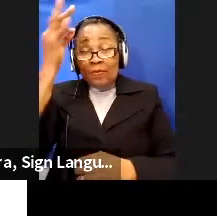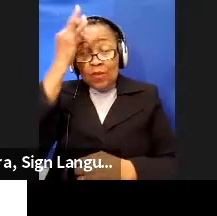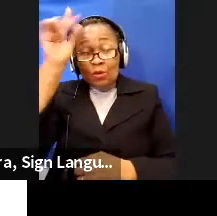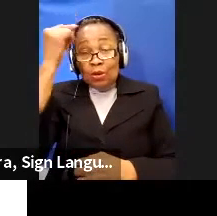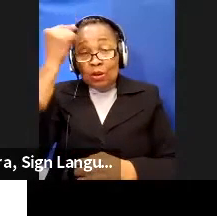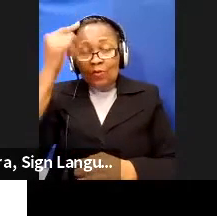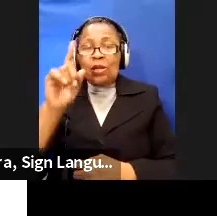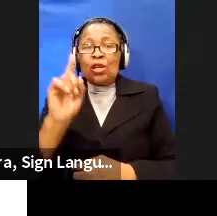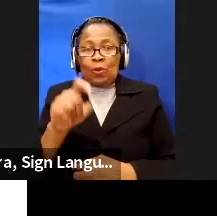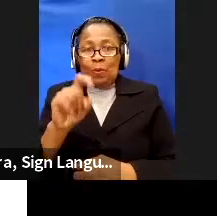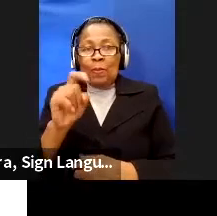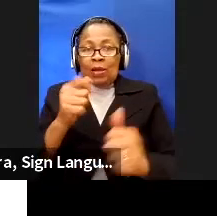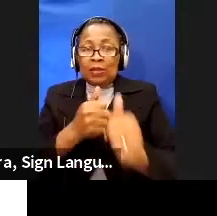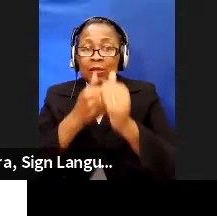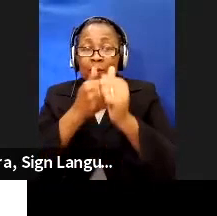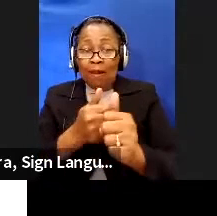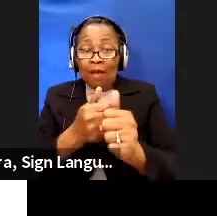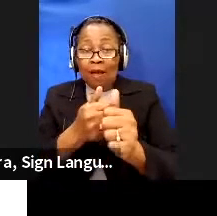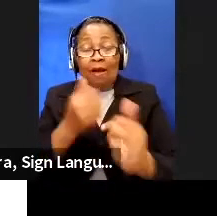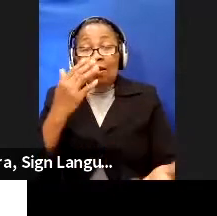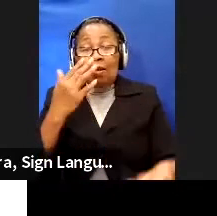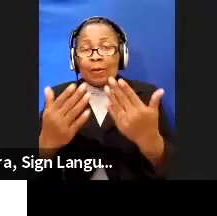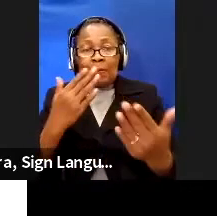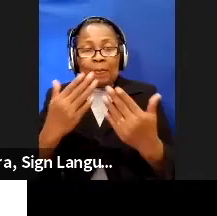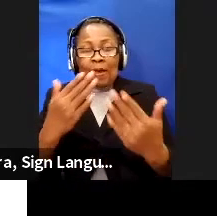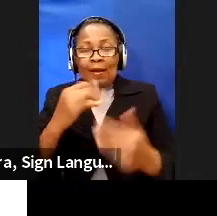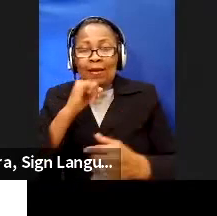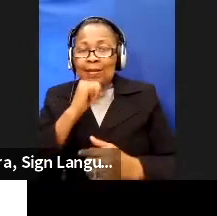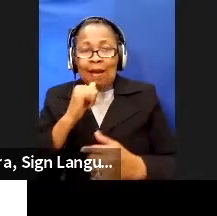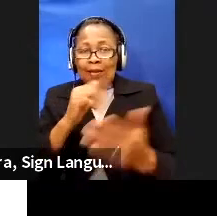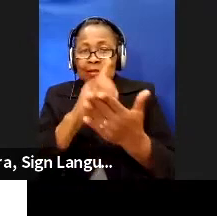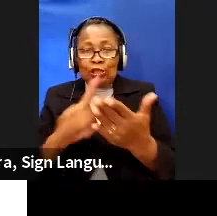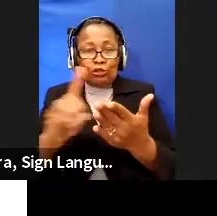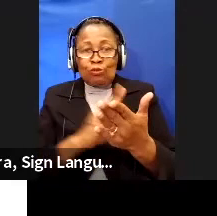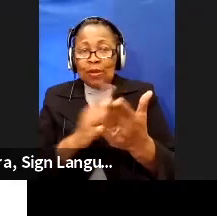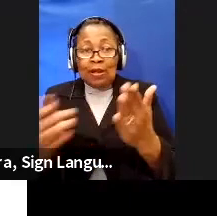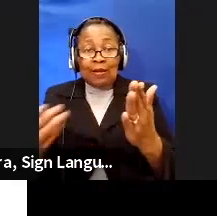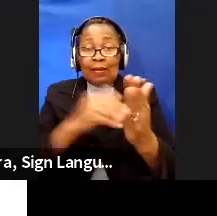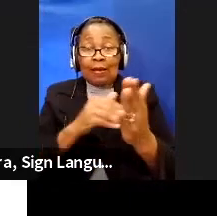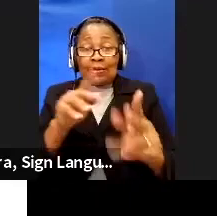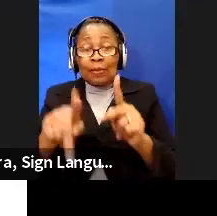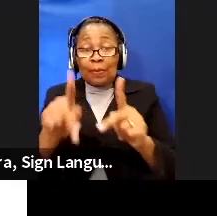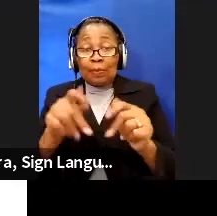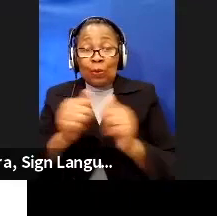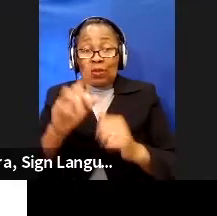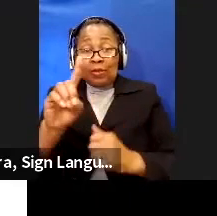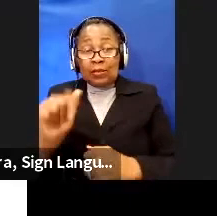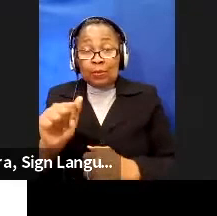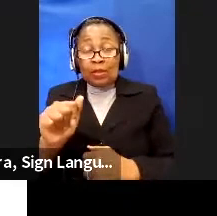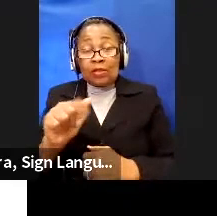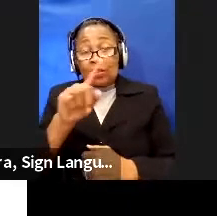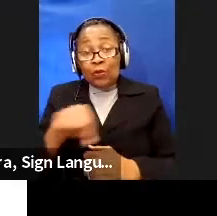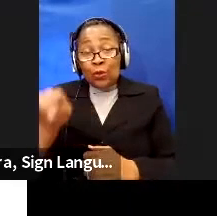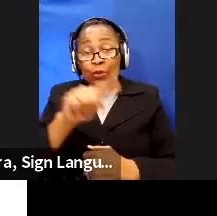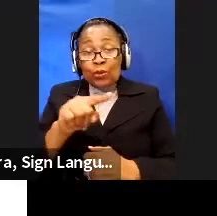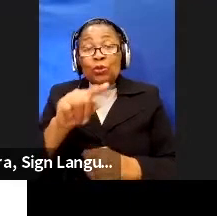must comply. You may not discriminate against people with disabilities. For those of you that are around the